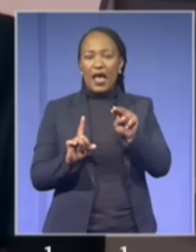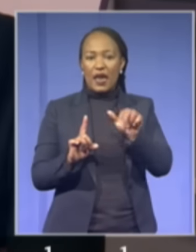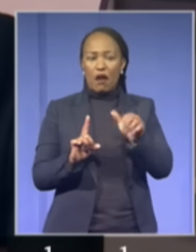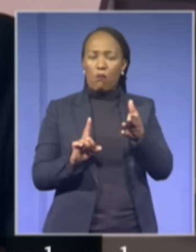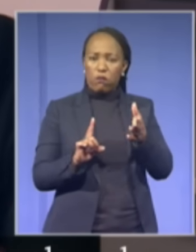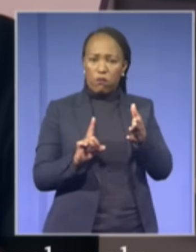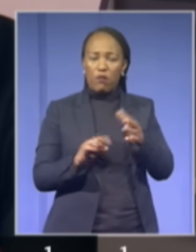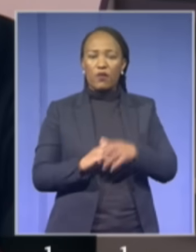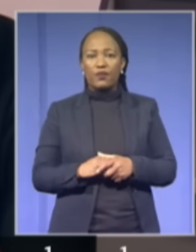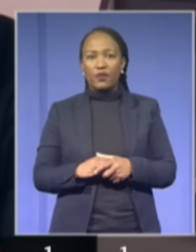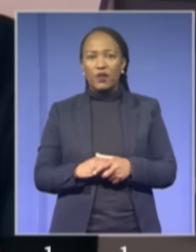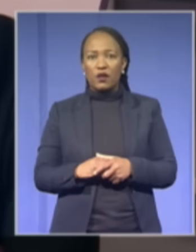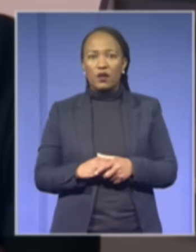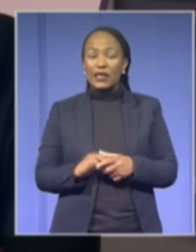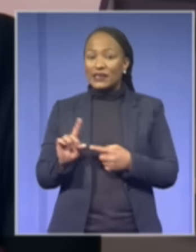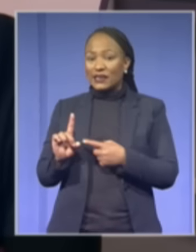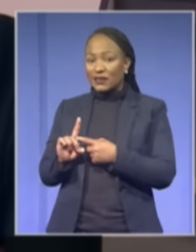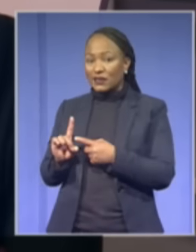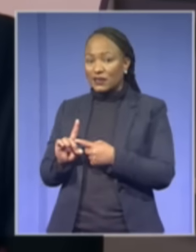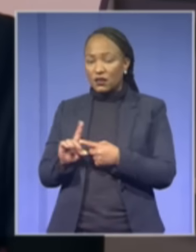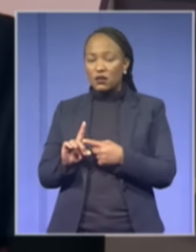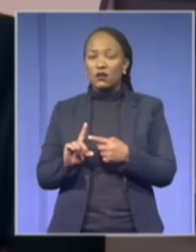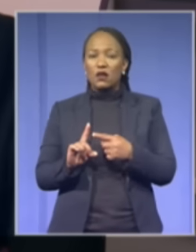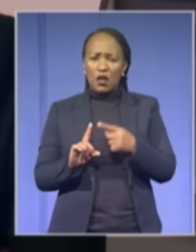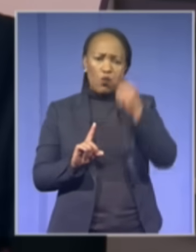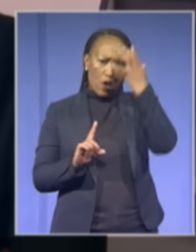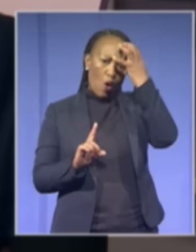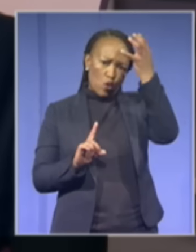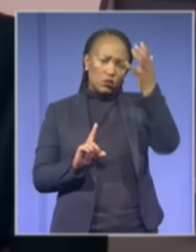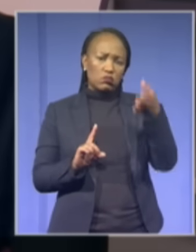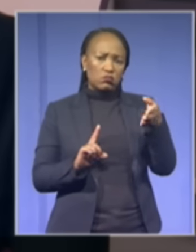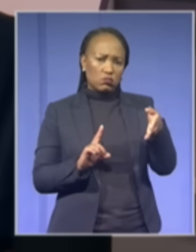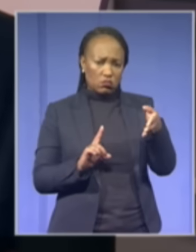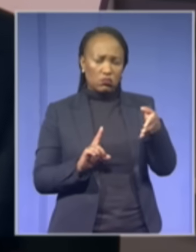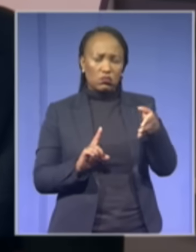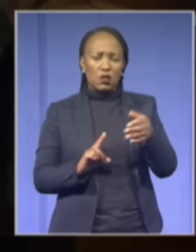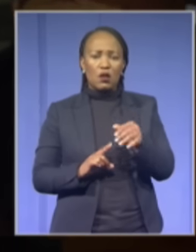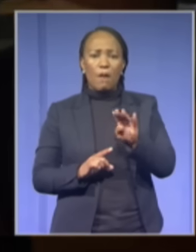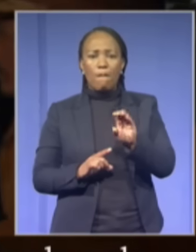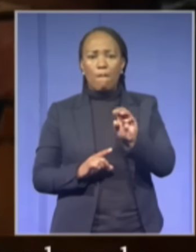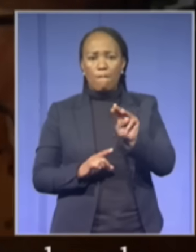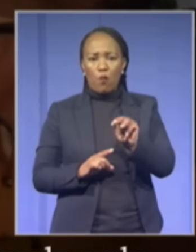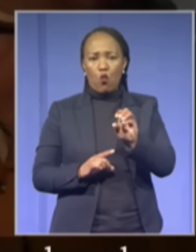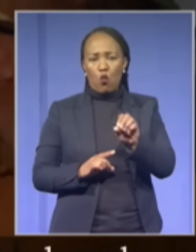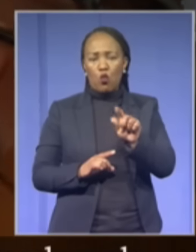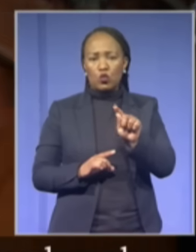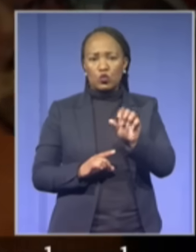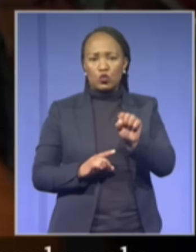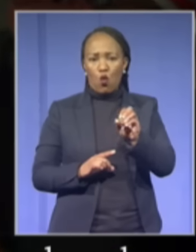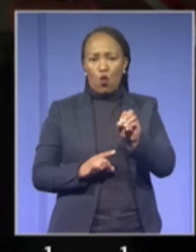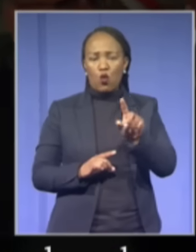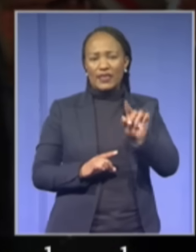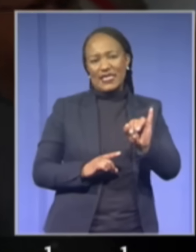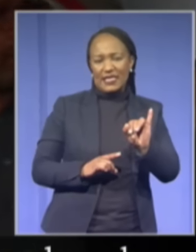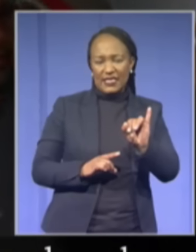ke kgosi ya Bakgatla ba kgafela ko motšhudi ke selo sa ntlha. Sa bobedi